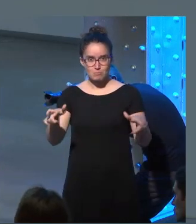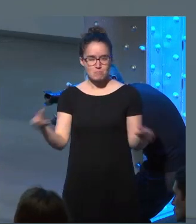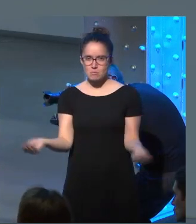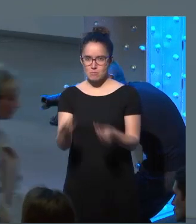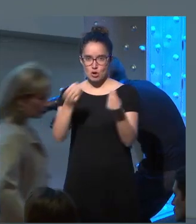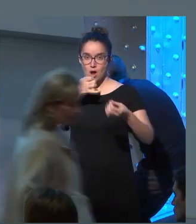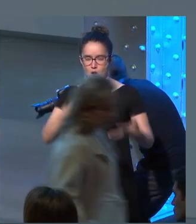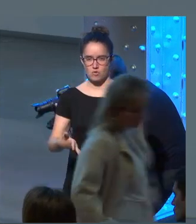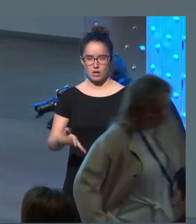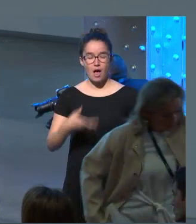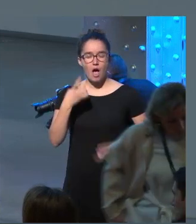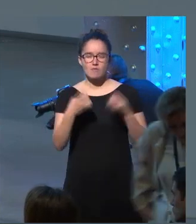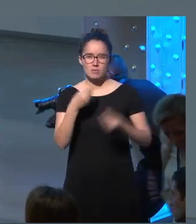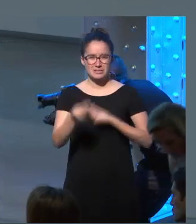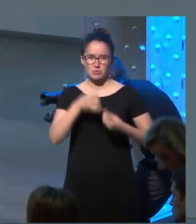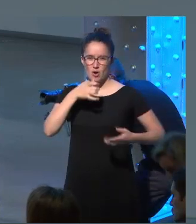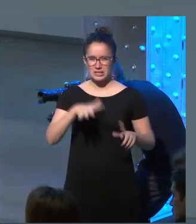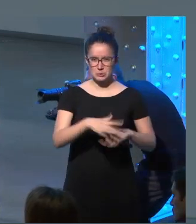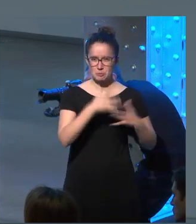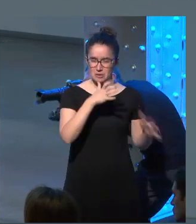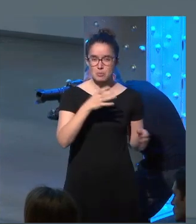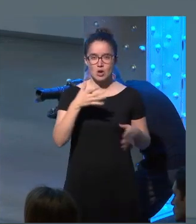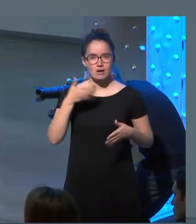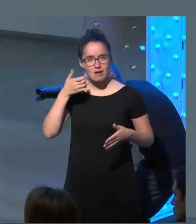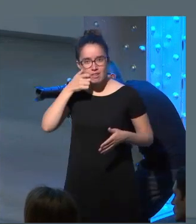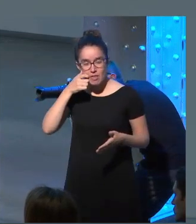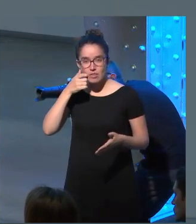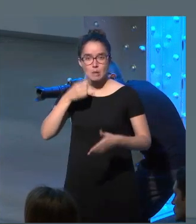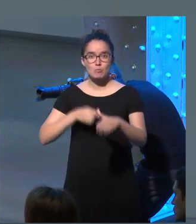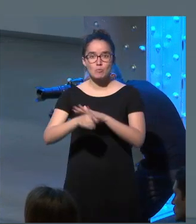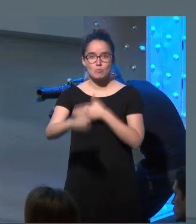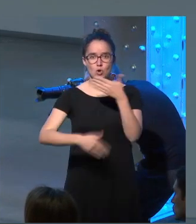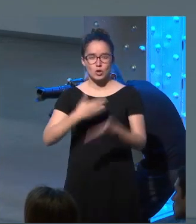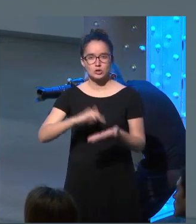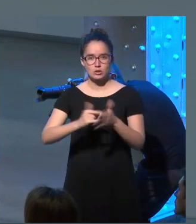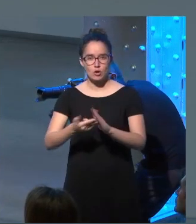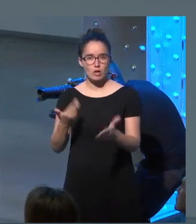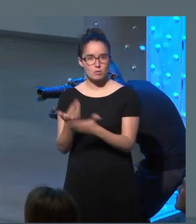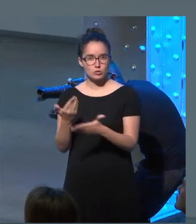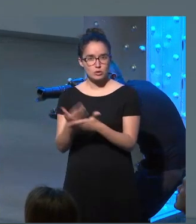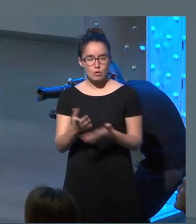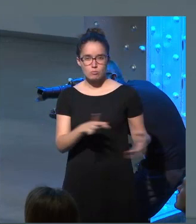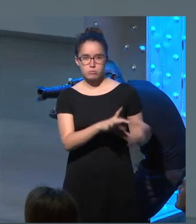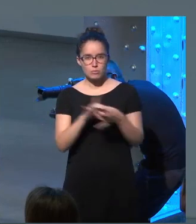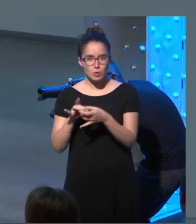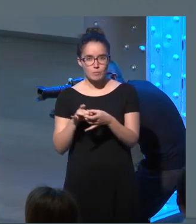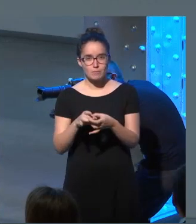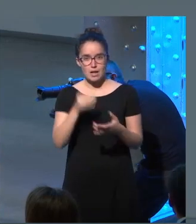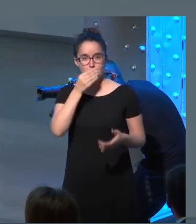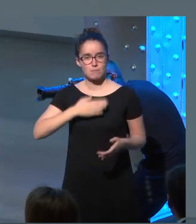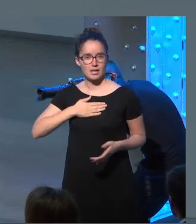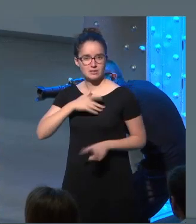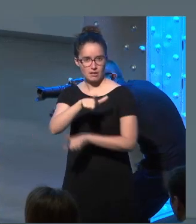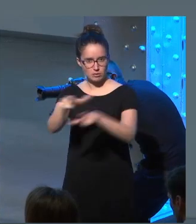before had humanity and humankind been in a better position than right now. Technological progress has been